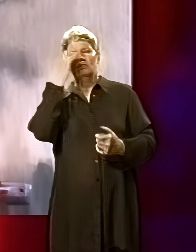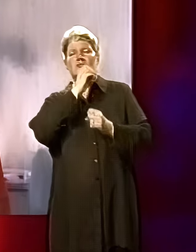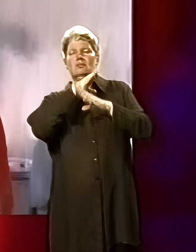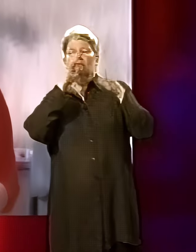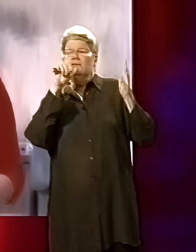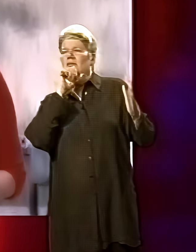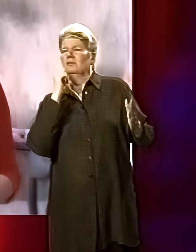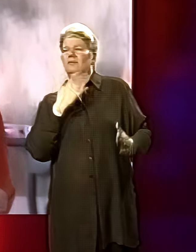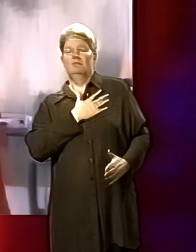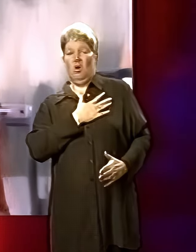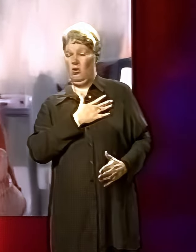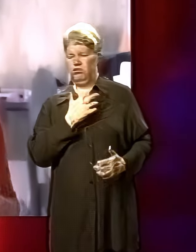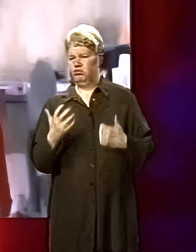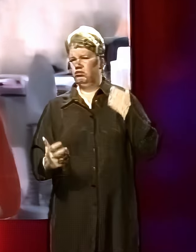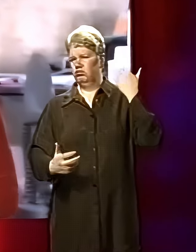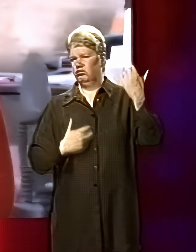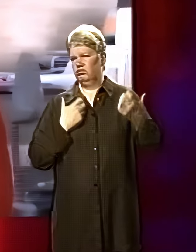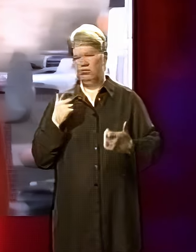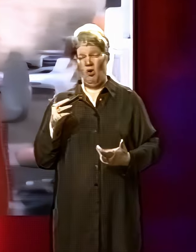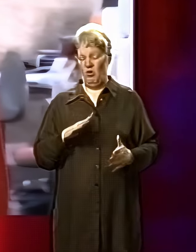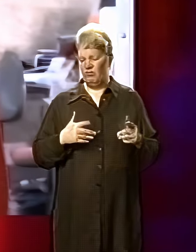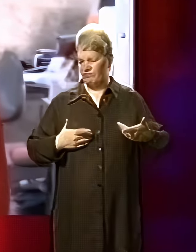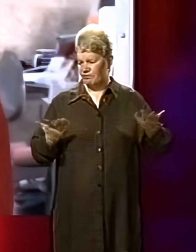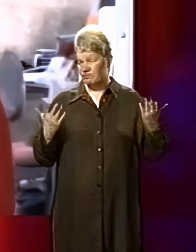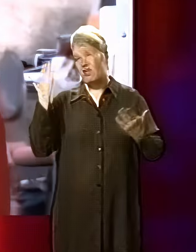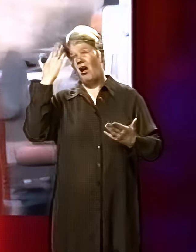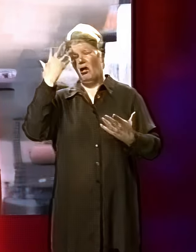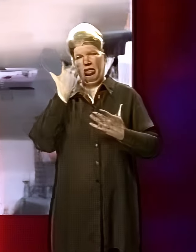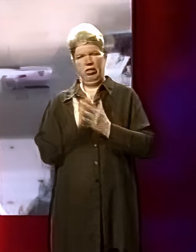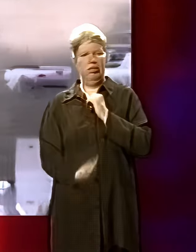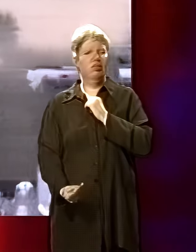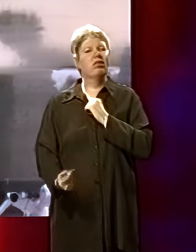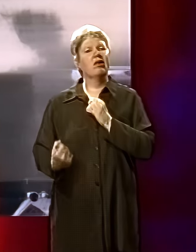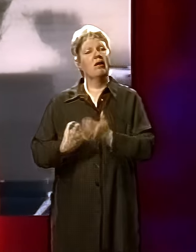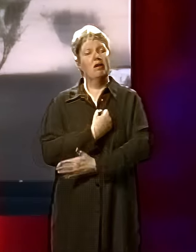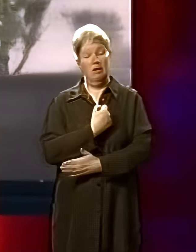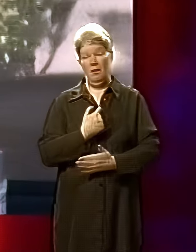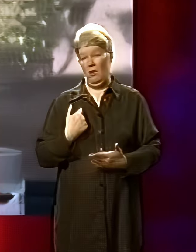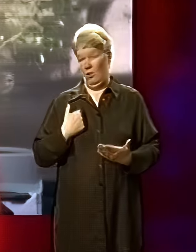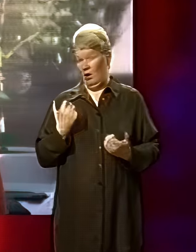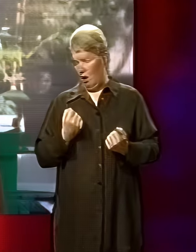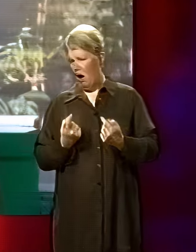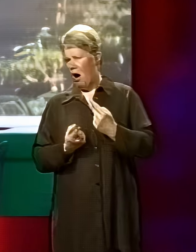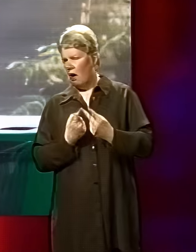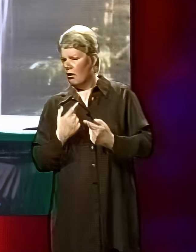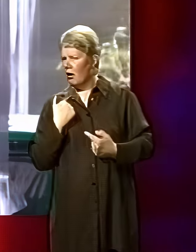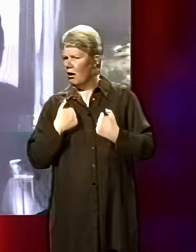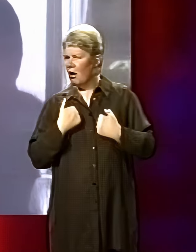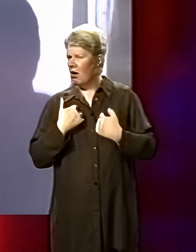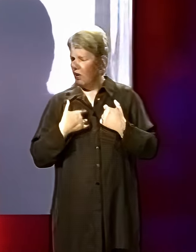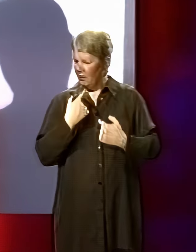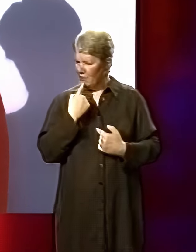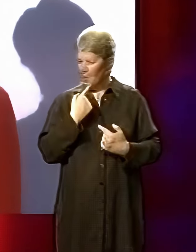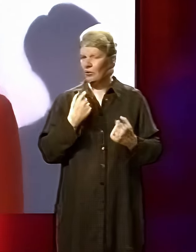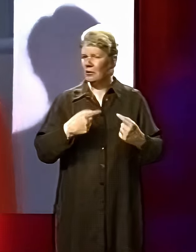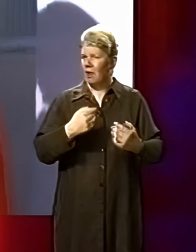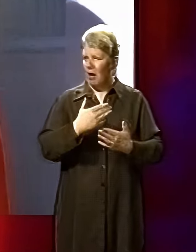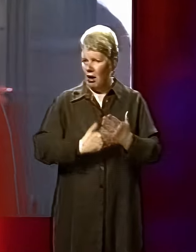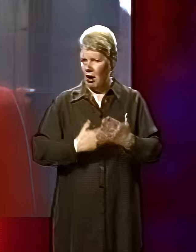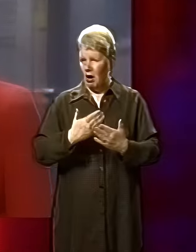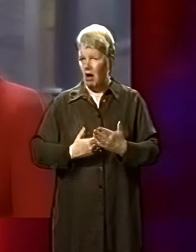glorious dolphin bathroom have all gone down the plug hole. But Watchdog has received some other interesting emails